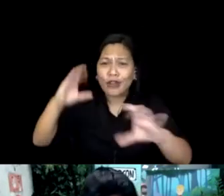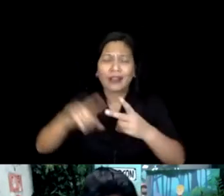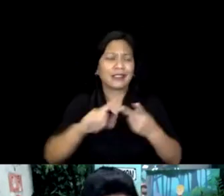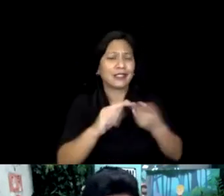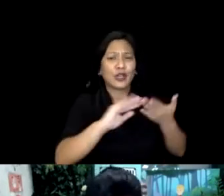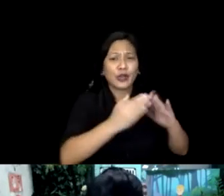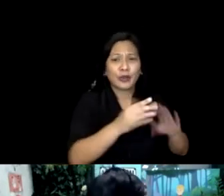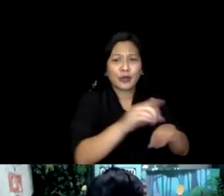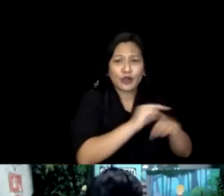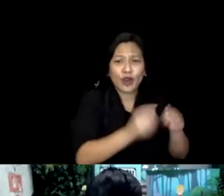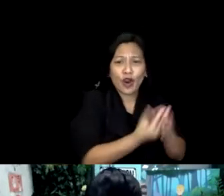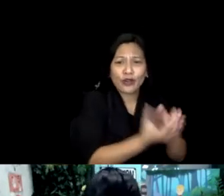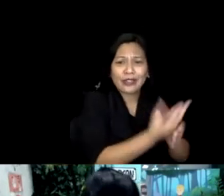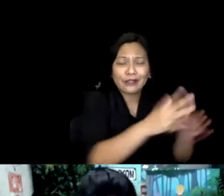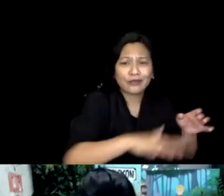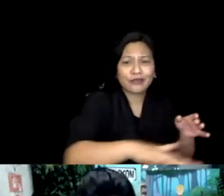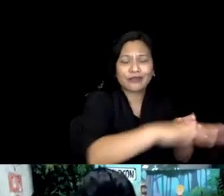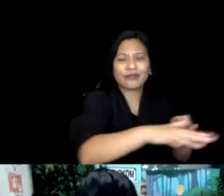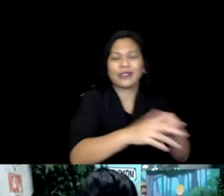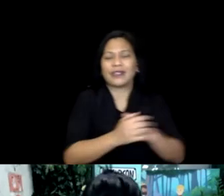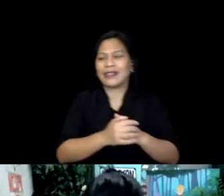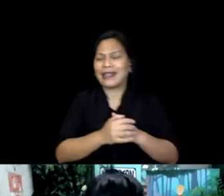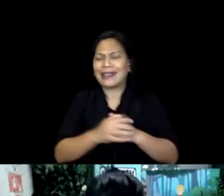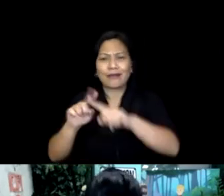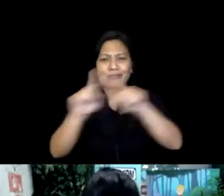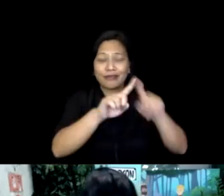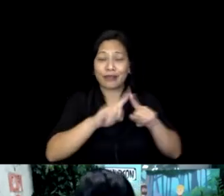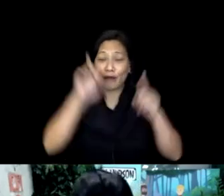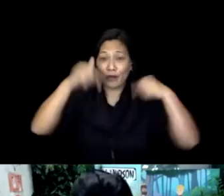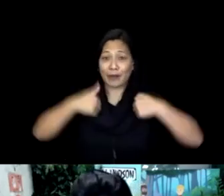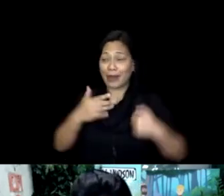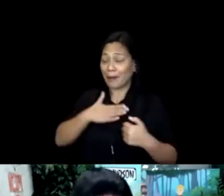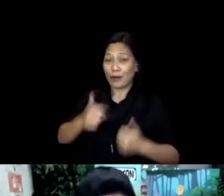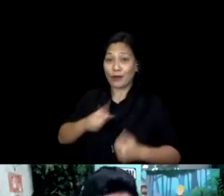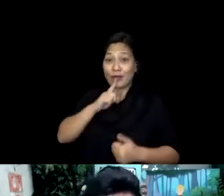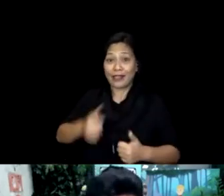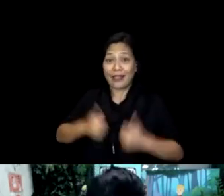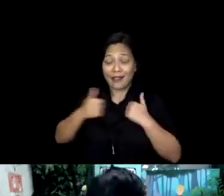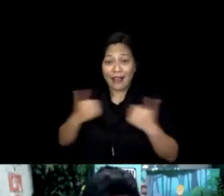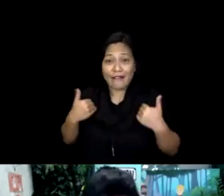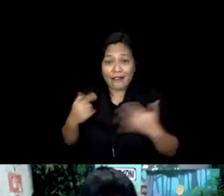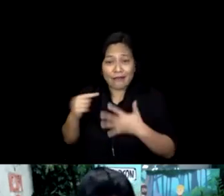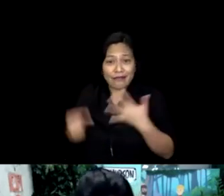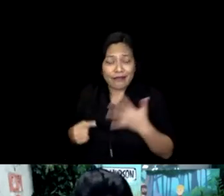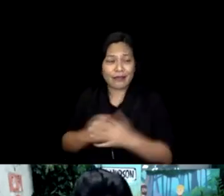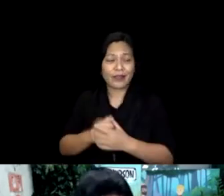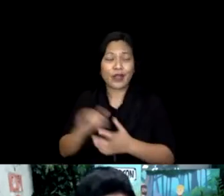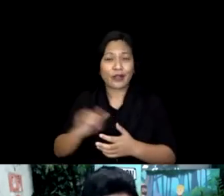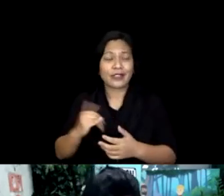and all of these things exist in my real life. And I have two